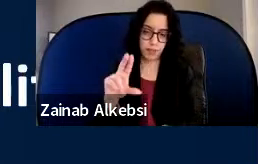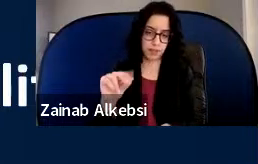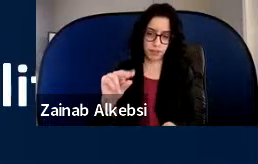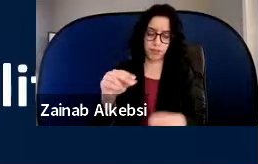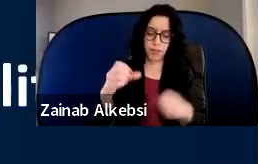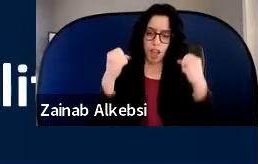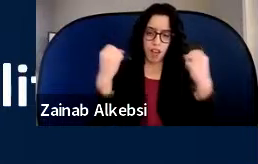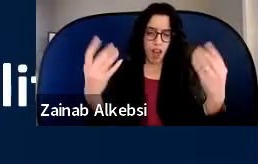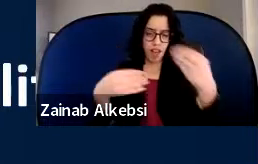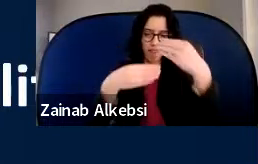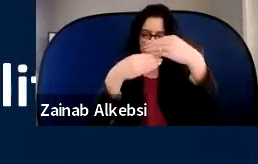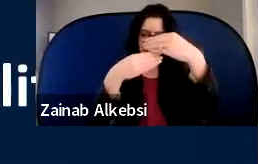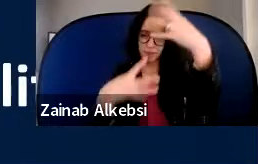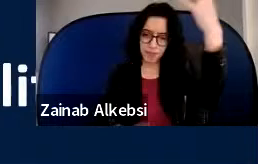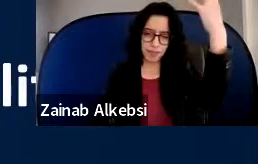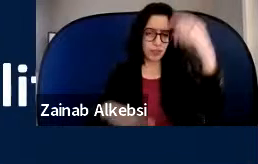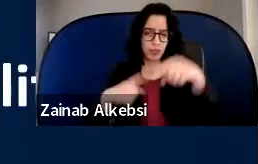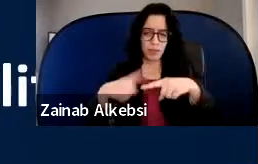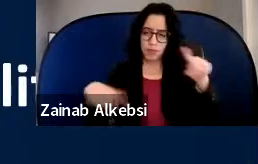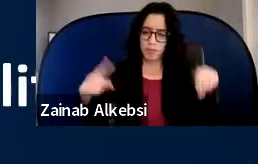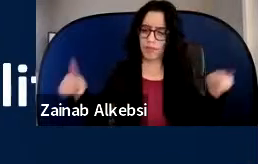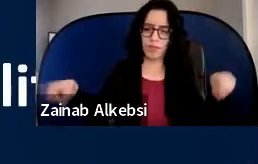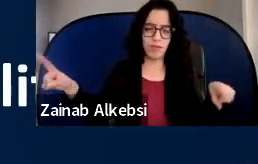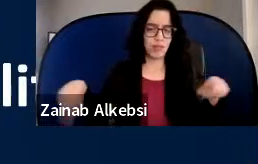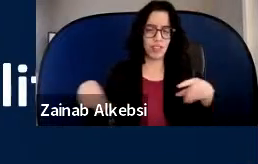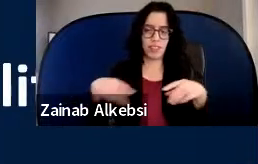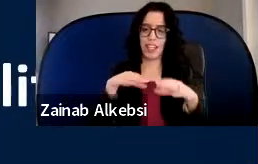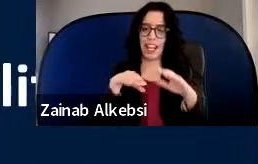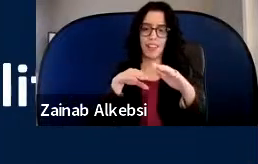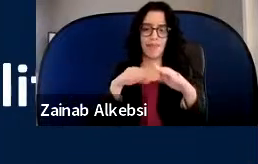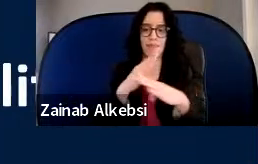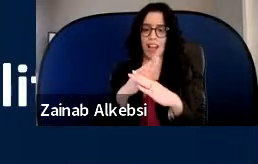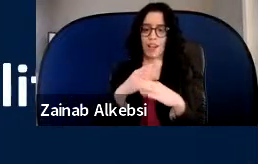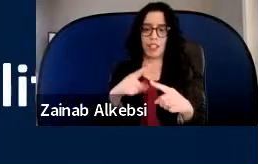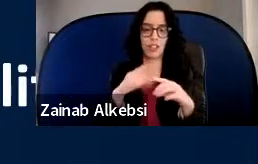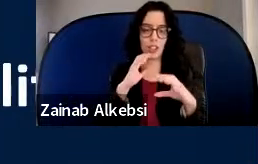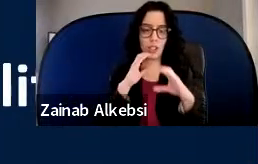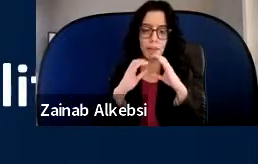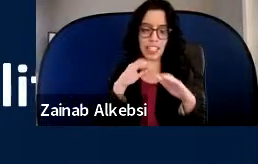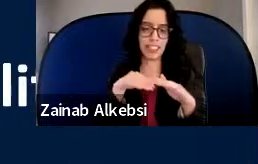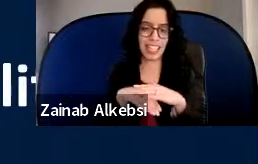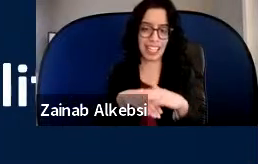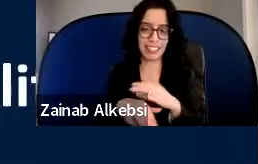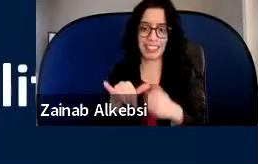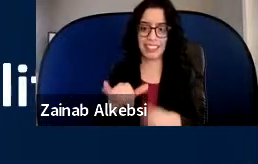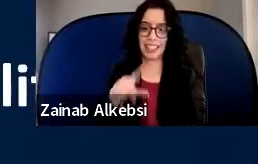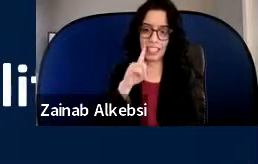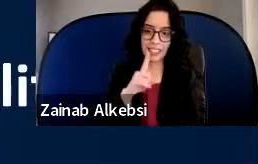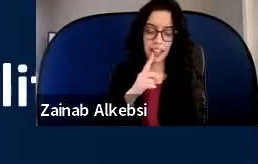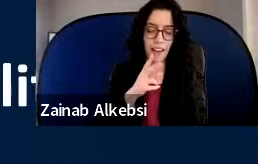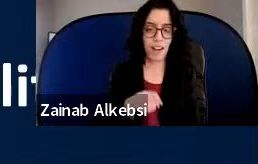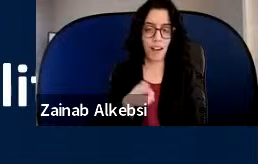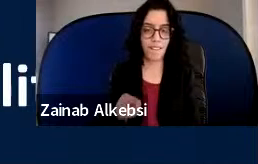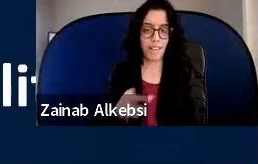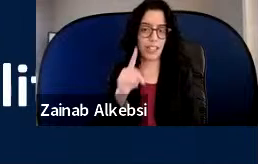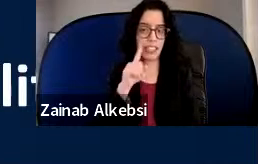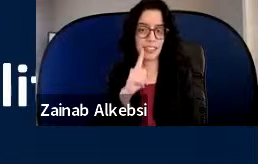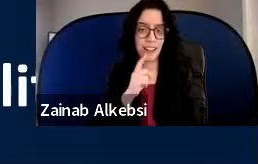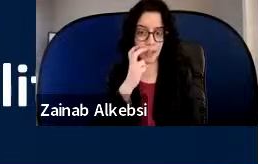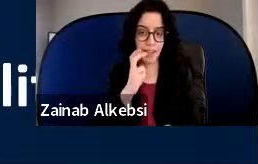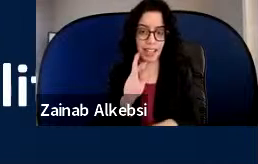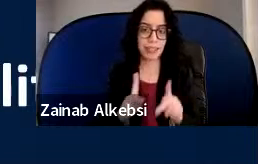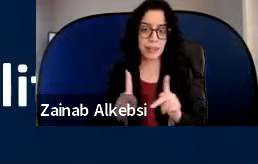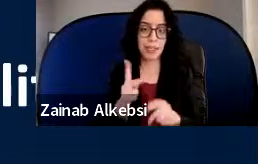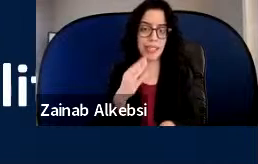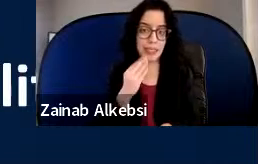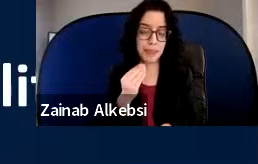And it's not just that the only issue we're experiencing are these few that I'm putting up here. There are multiple issues around communication